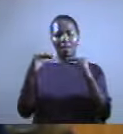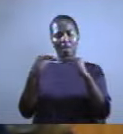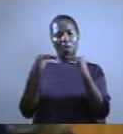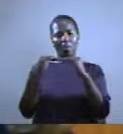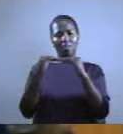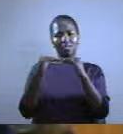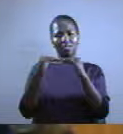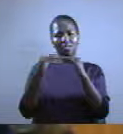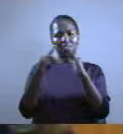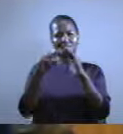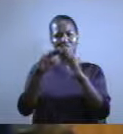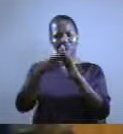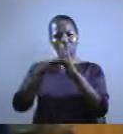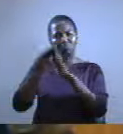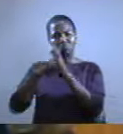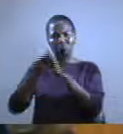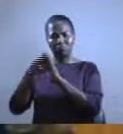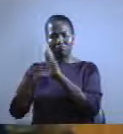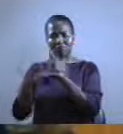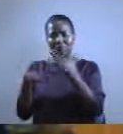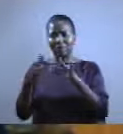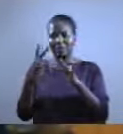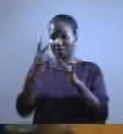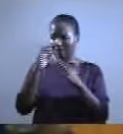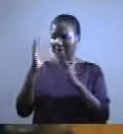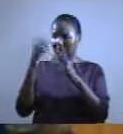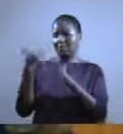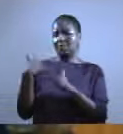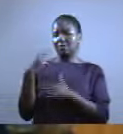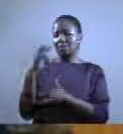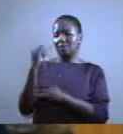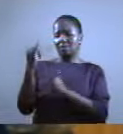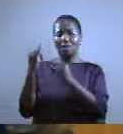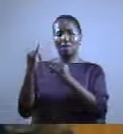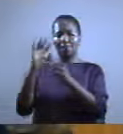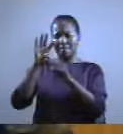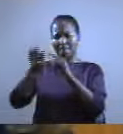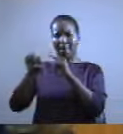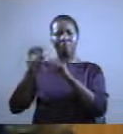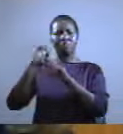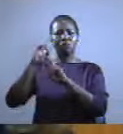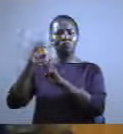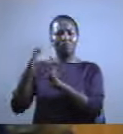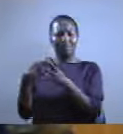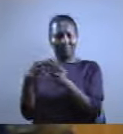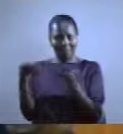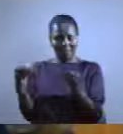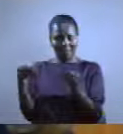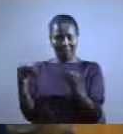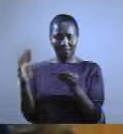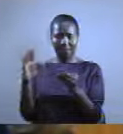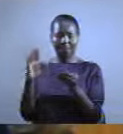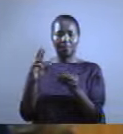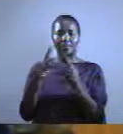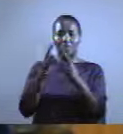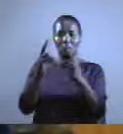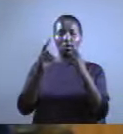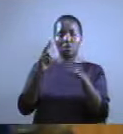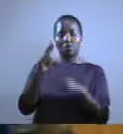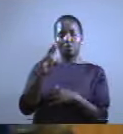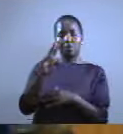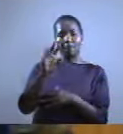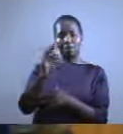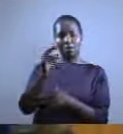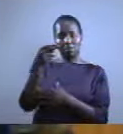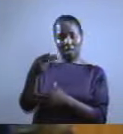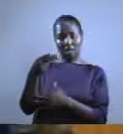these institutions were plotted against their 2011 per capita research output, University of Fort Hare was the only